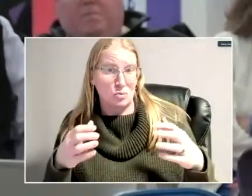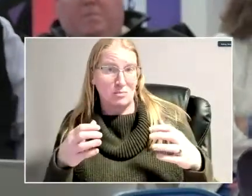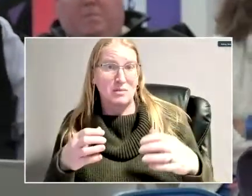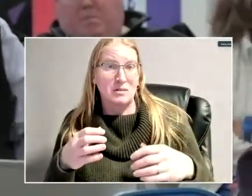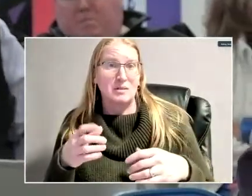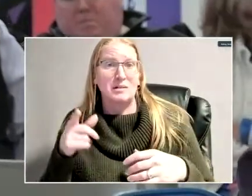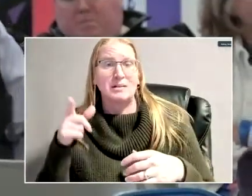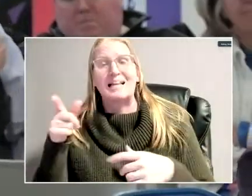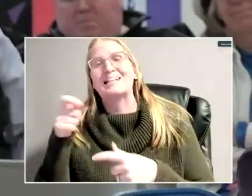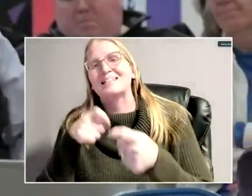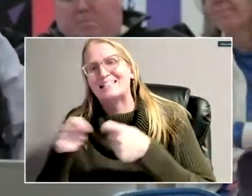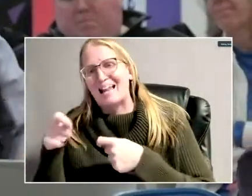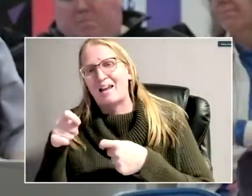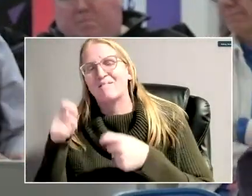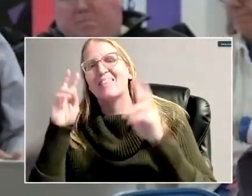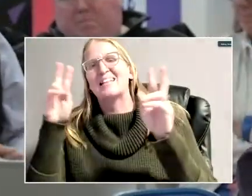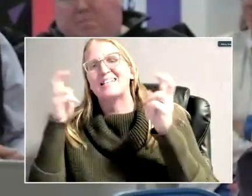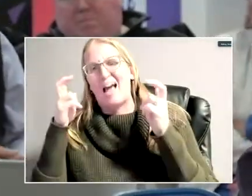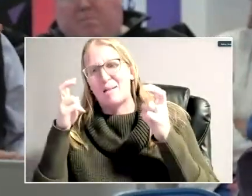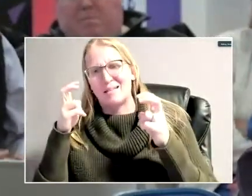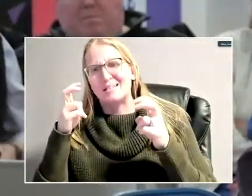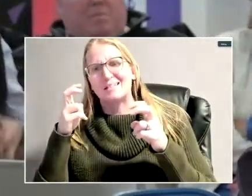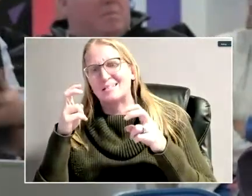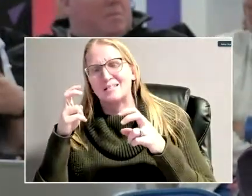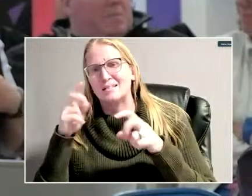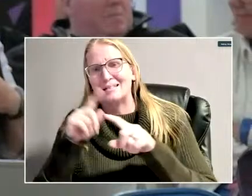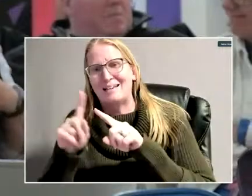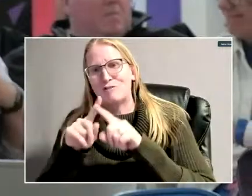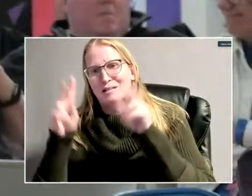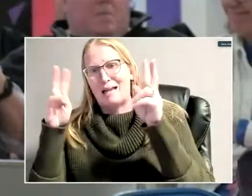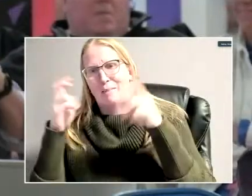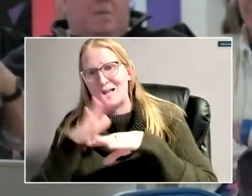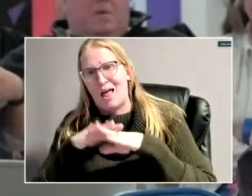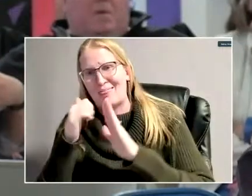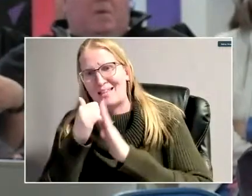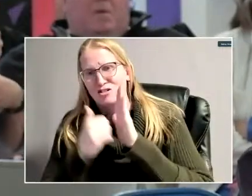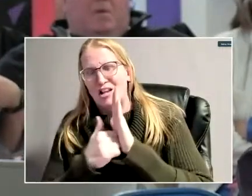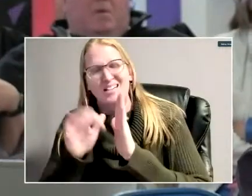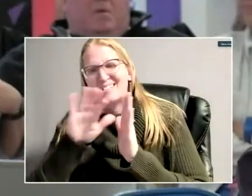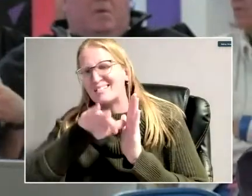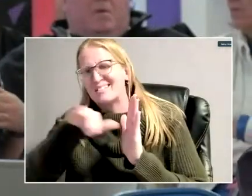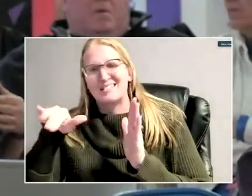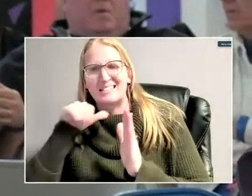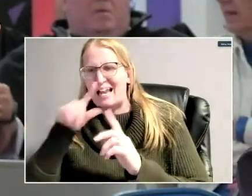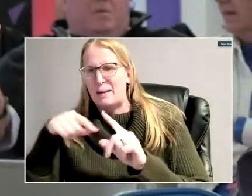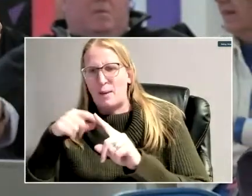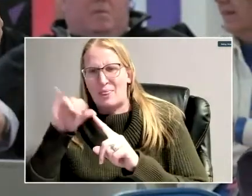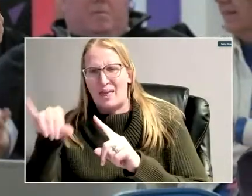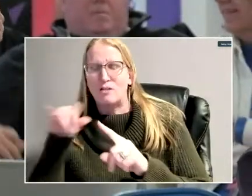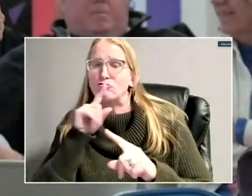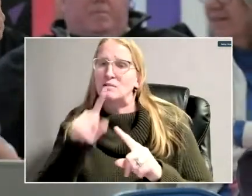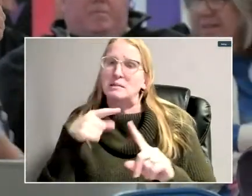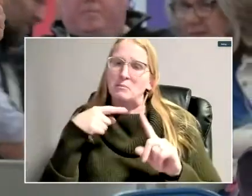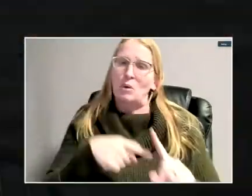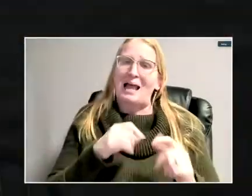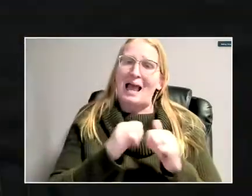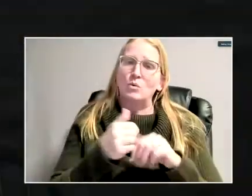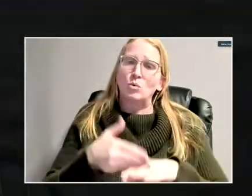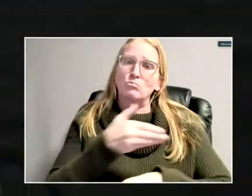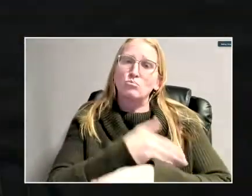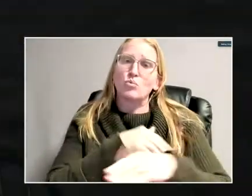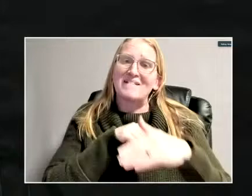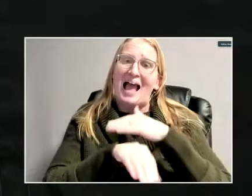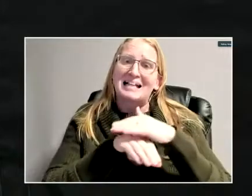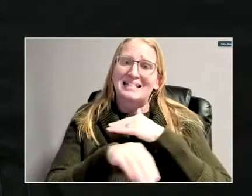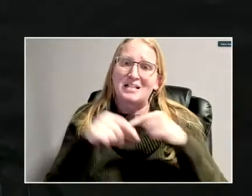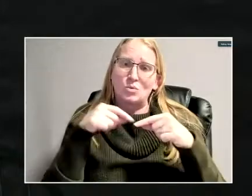being about the topics that are on the agenda have it be about how to increase access to this body if your goal is